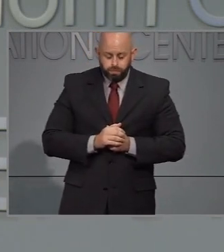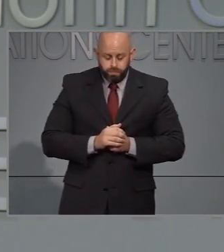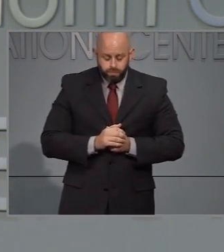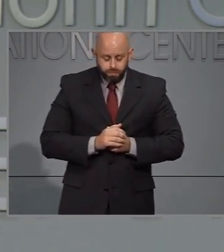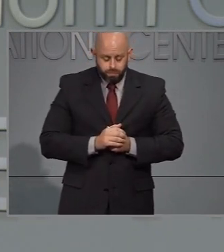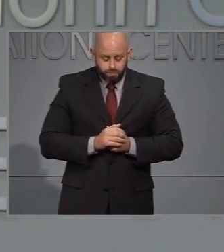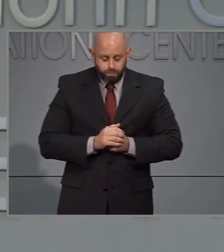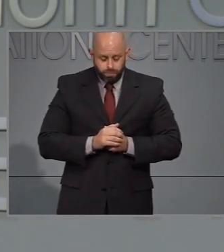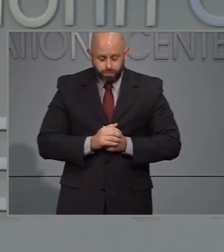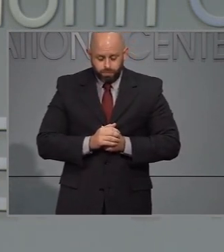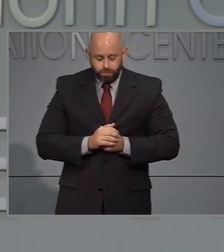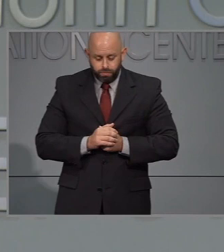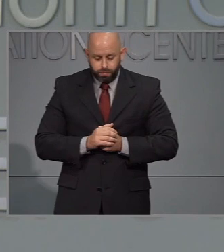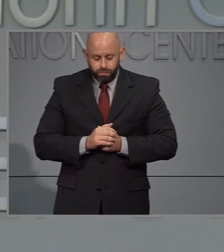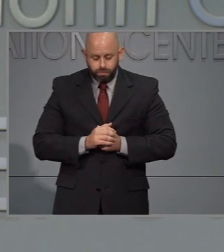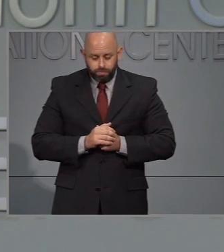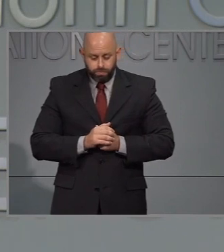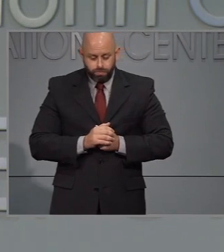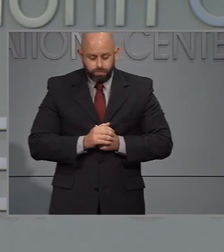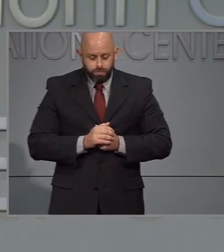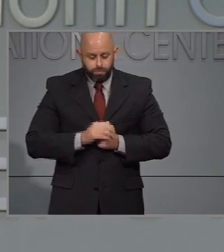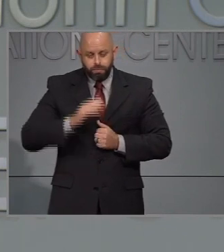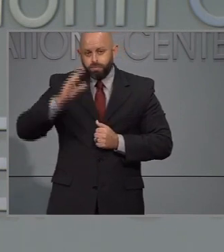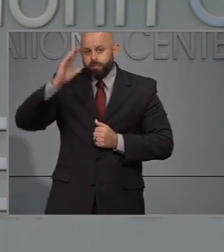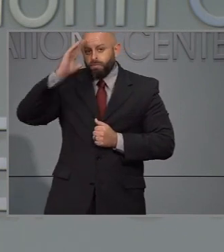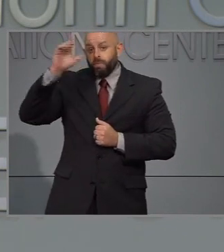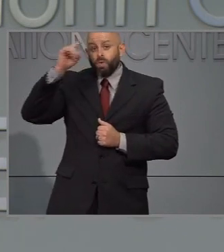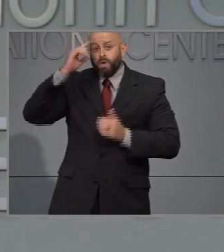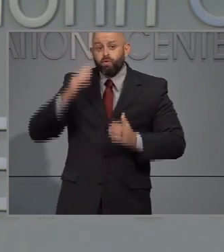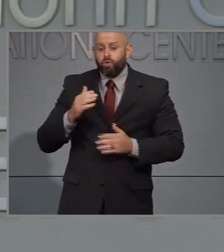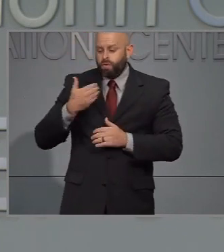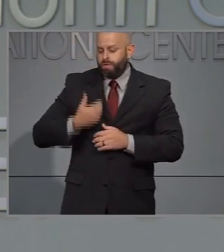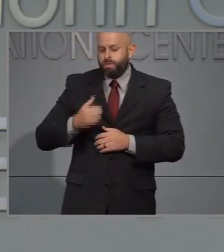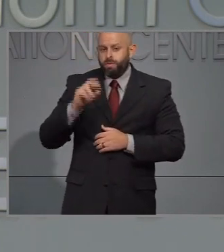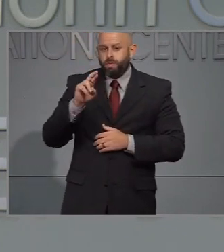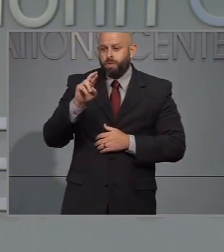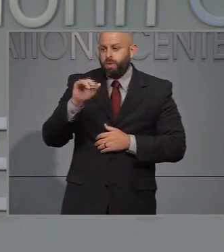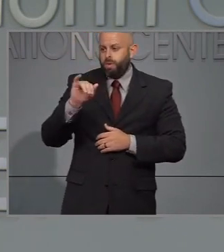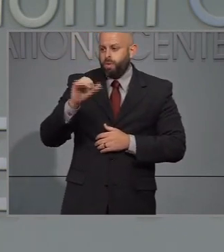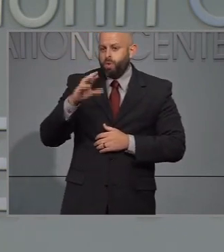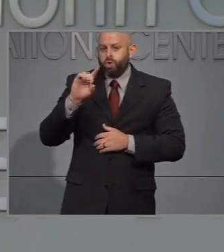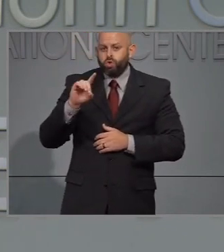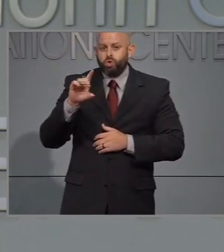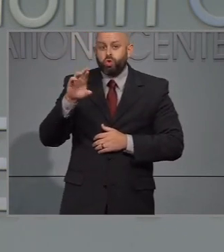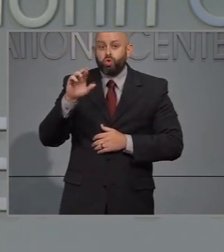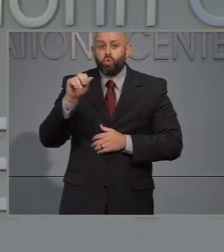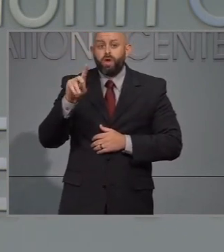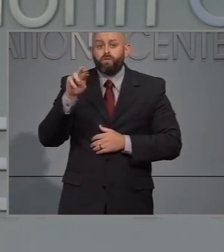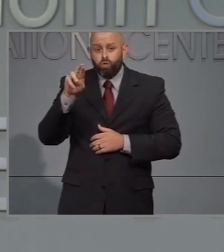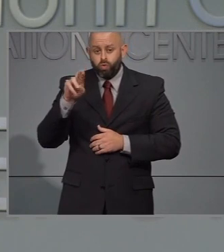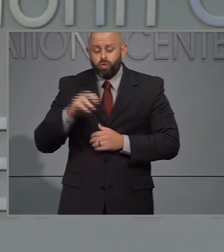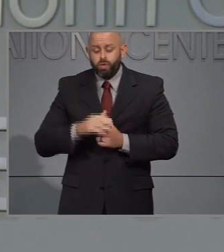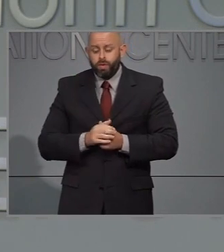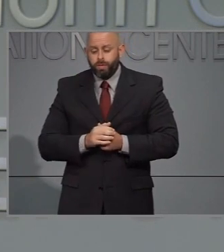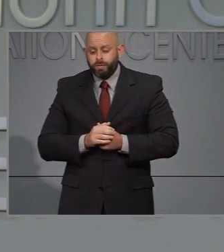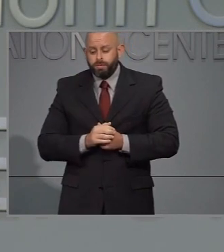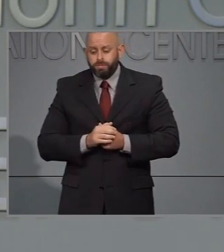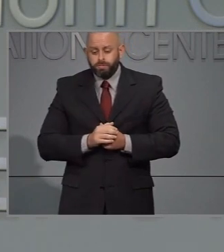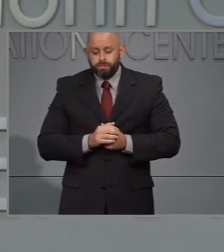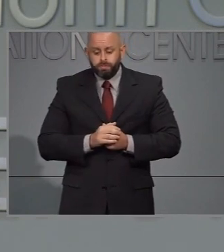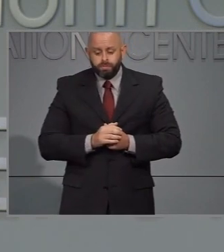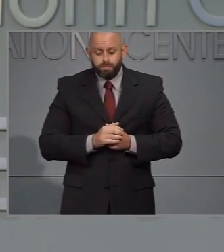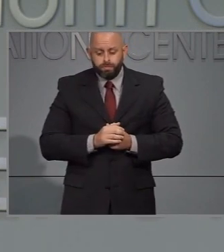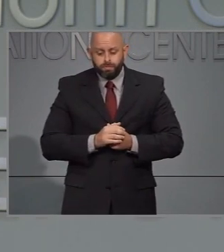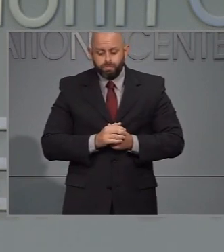Hello, Governor. This is Richard Craver with the Winston-Salem Journal. I was wanting to follow up on, I guess, the last week or so involving the